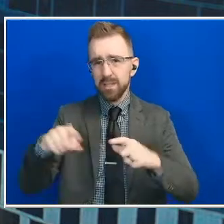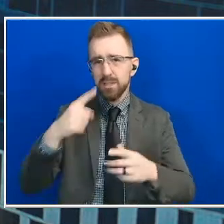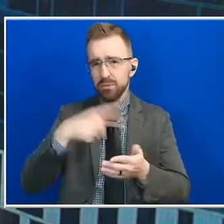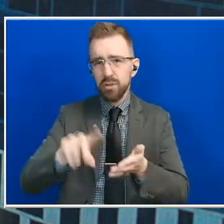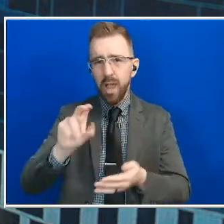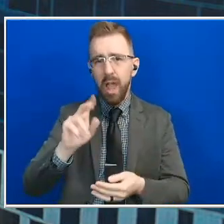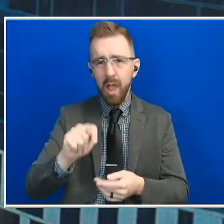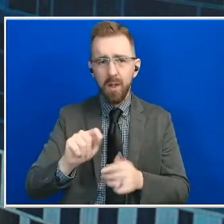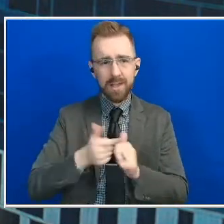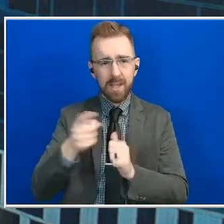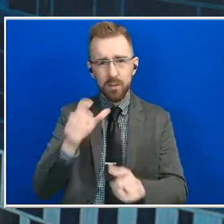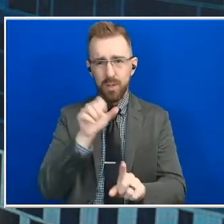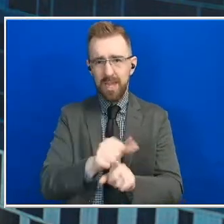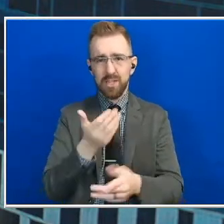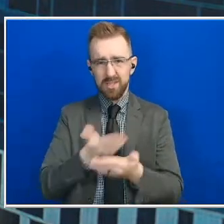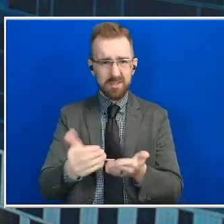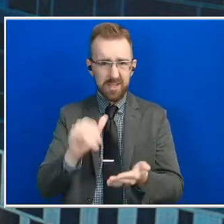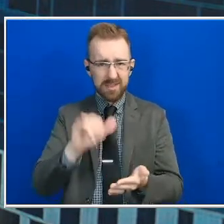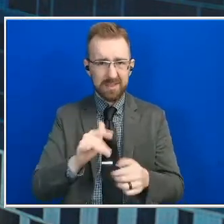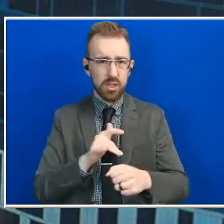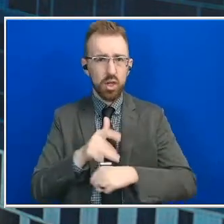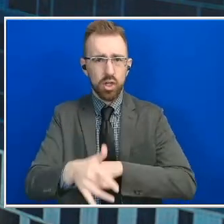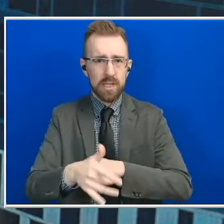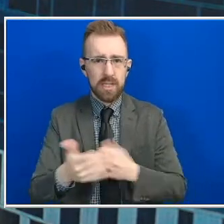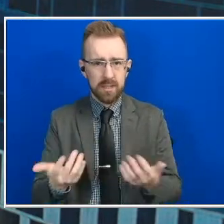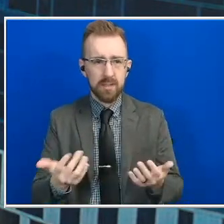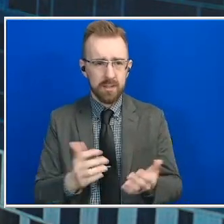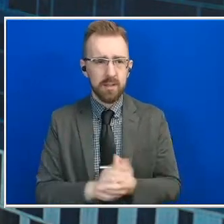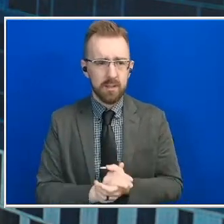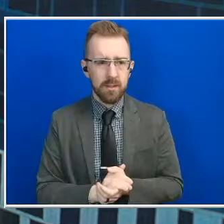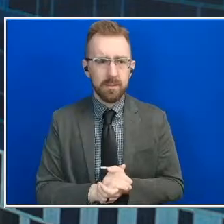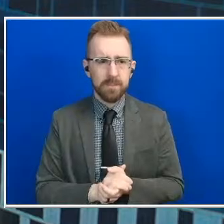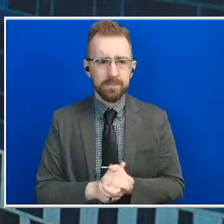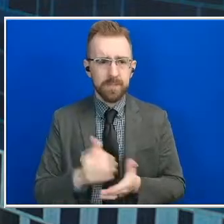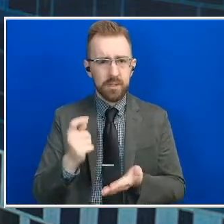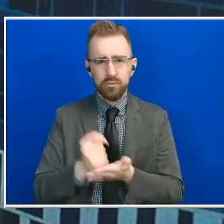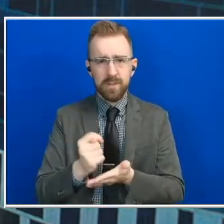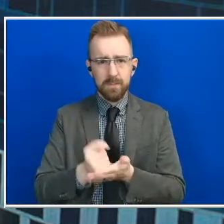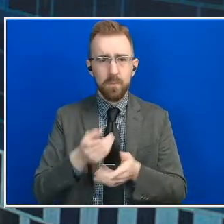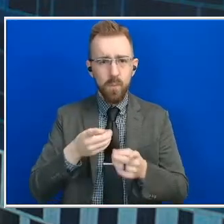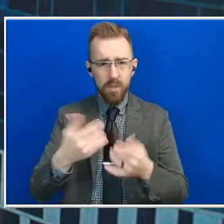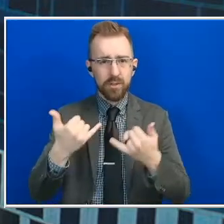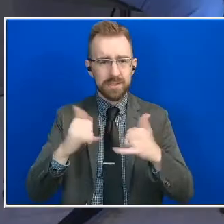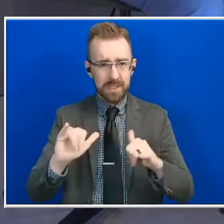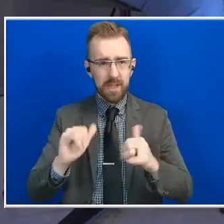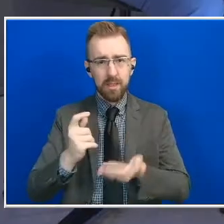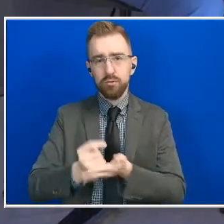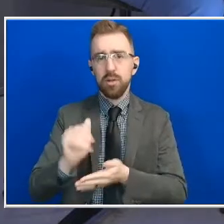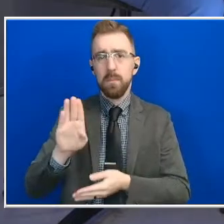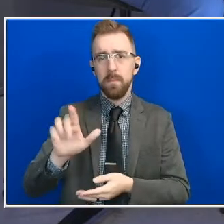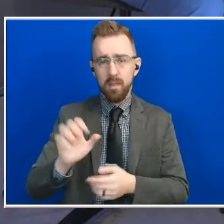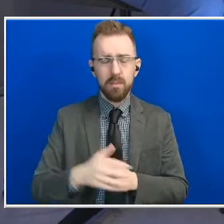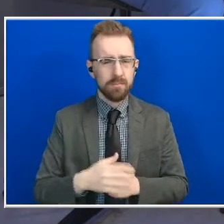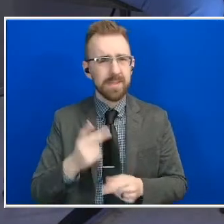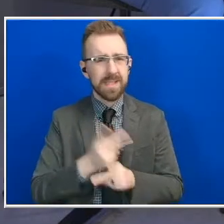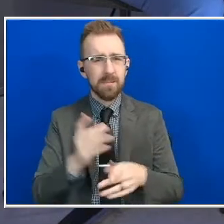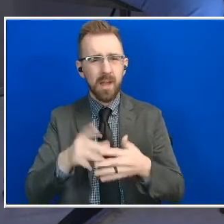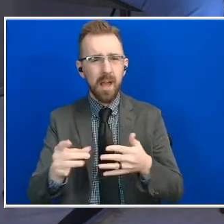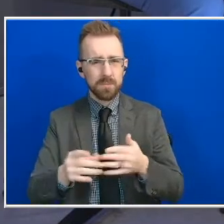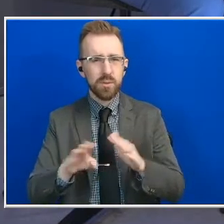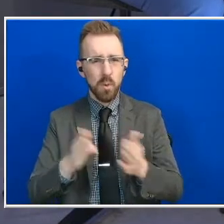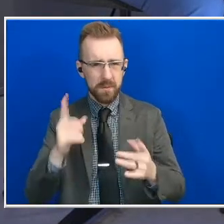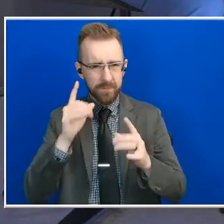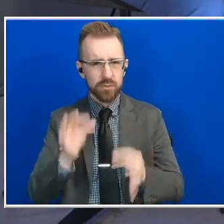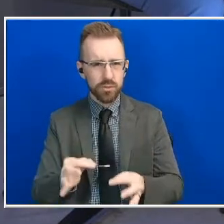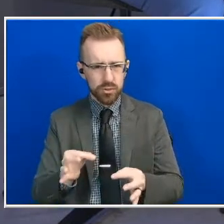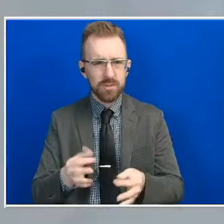like this early and treat them while they're still very treatable. Yeah, it keeps your options open for sure. Be sure to ask your questions.